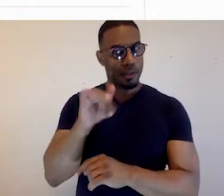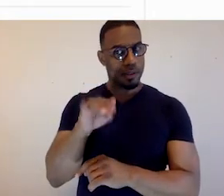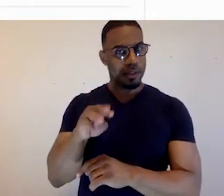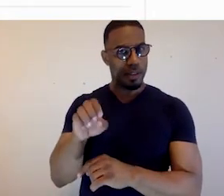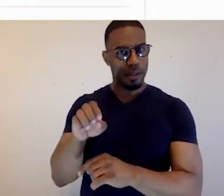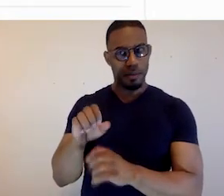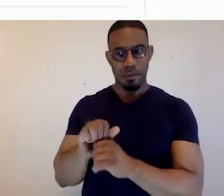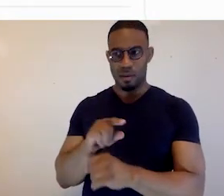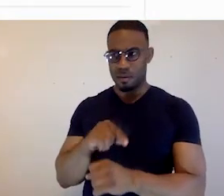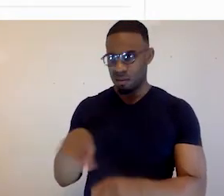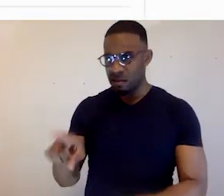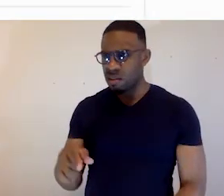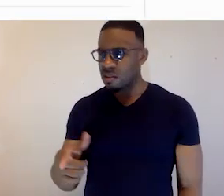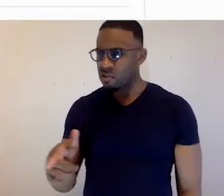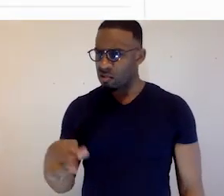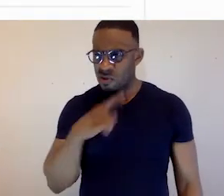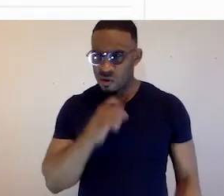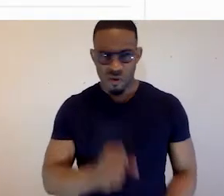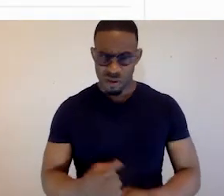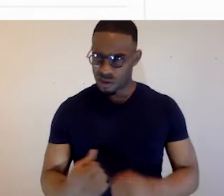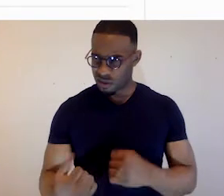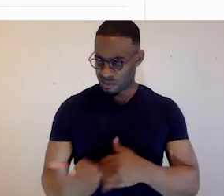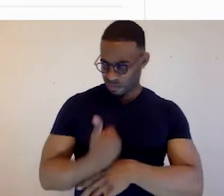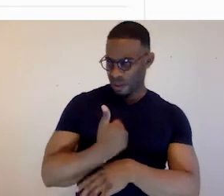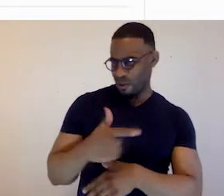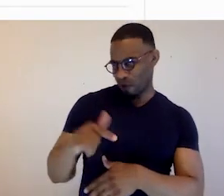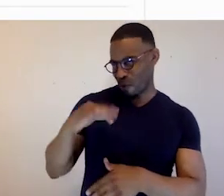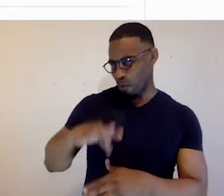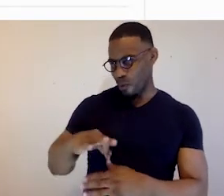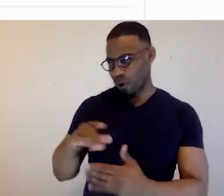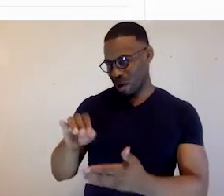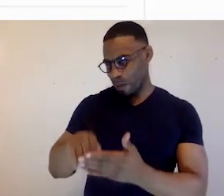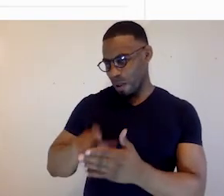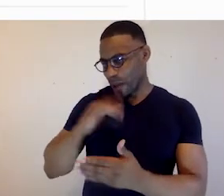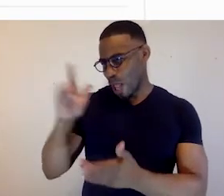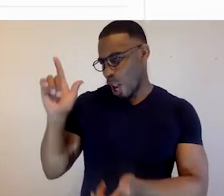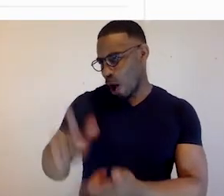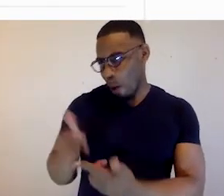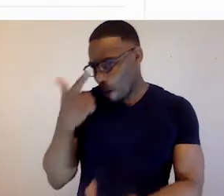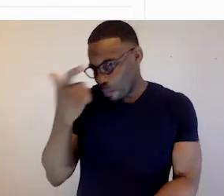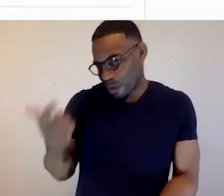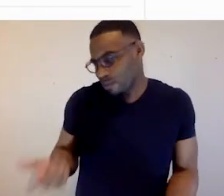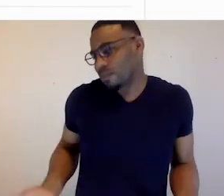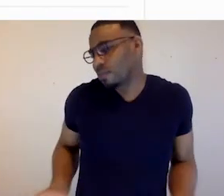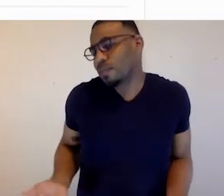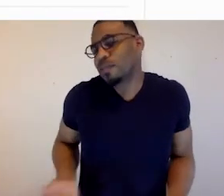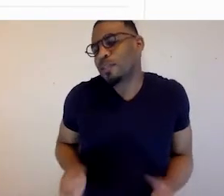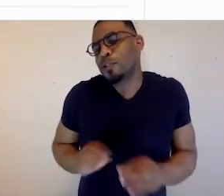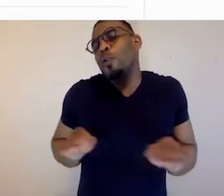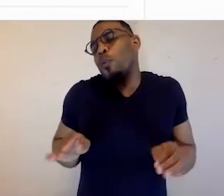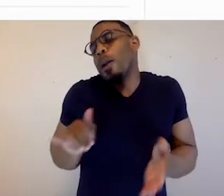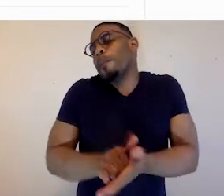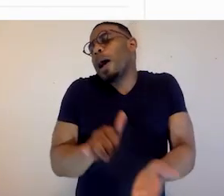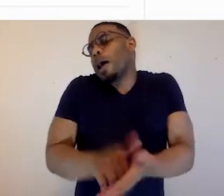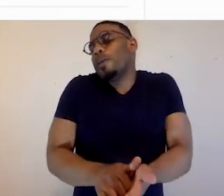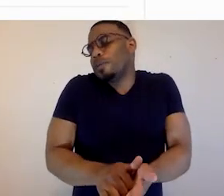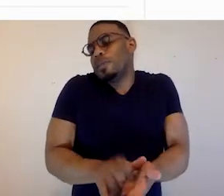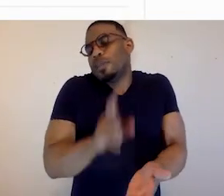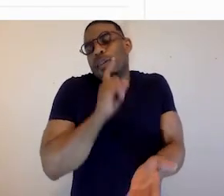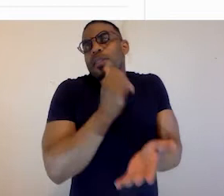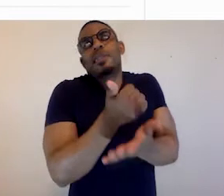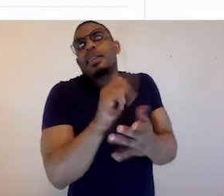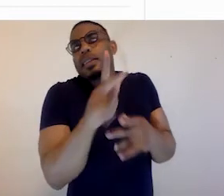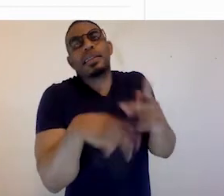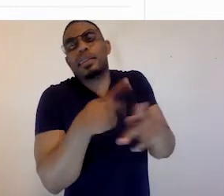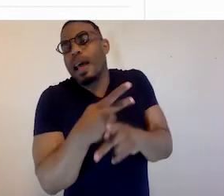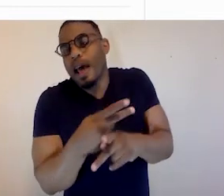basically insinuating that surely her credit must be low because there's, no way that there's any